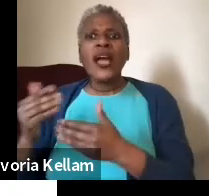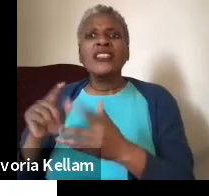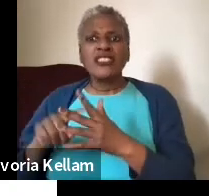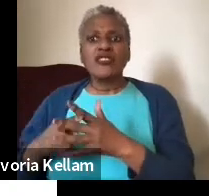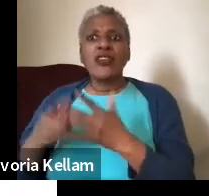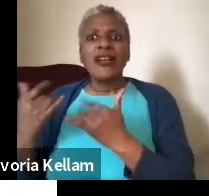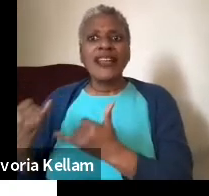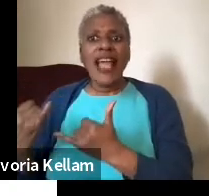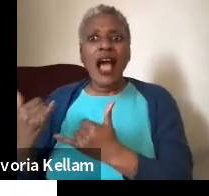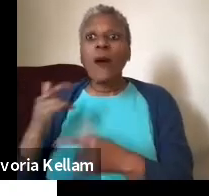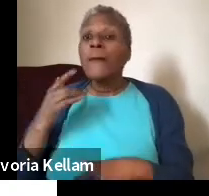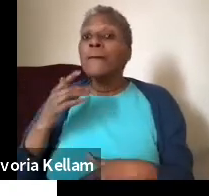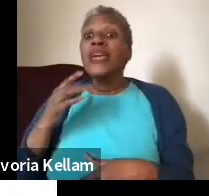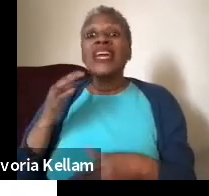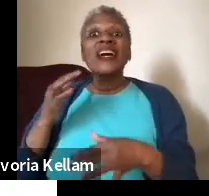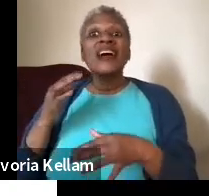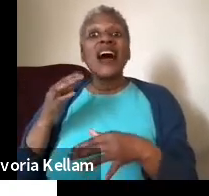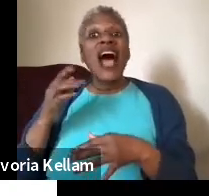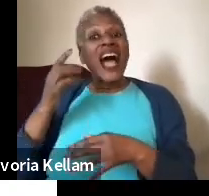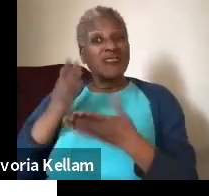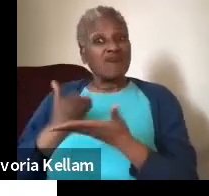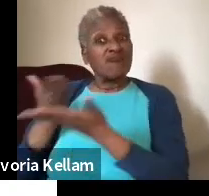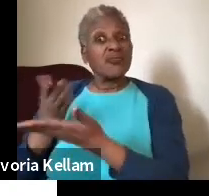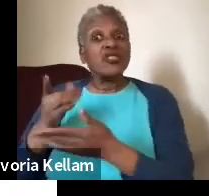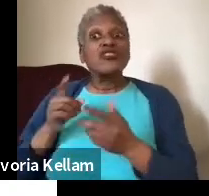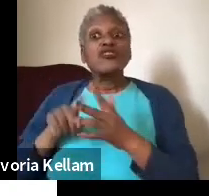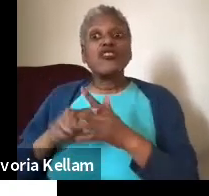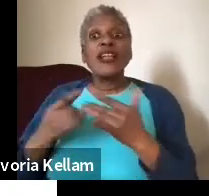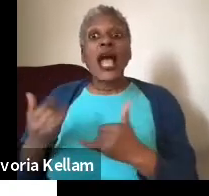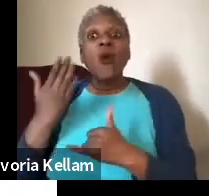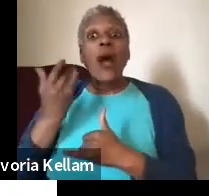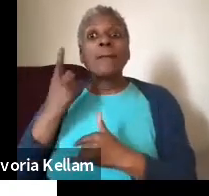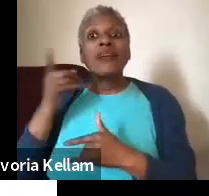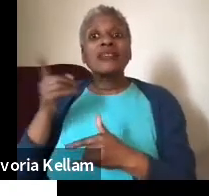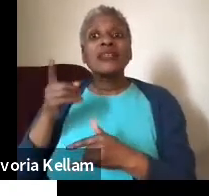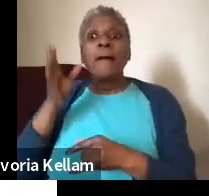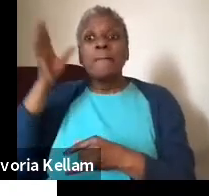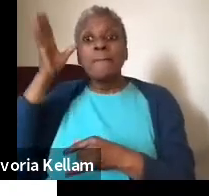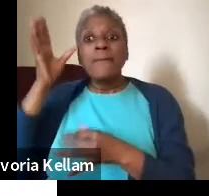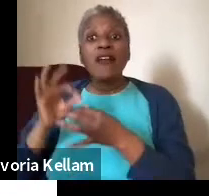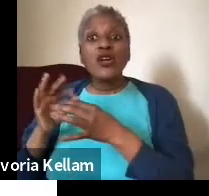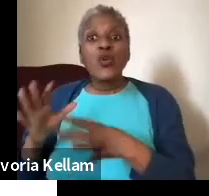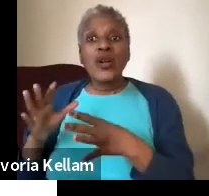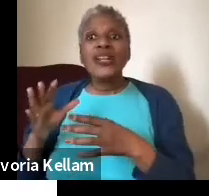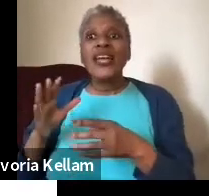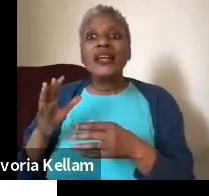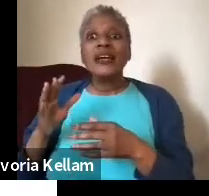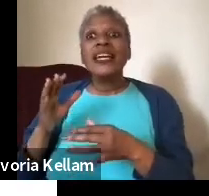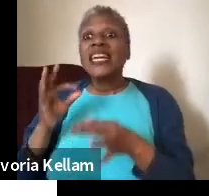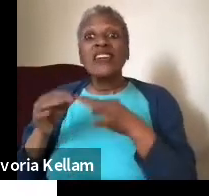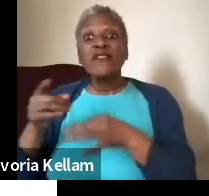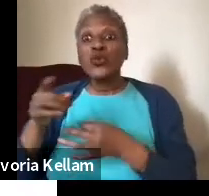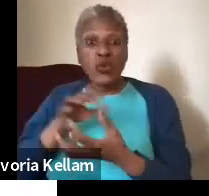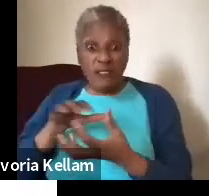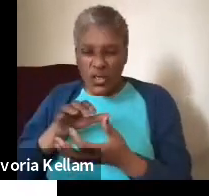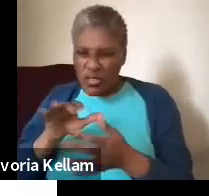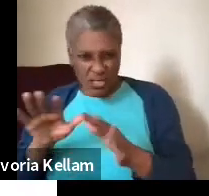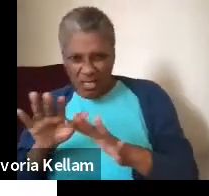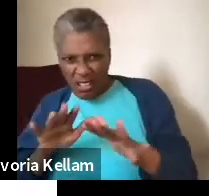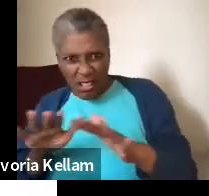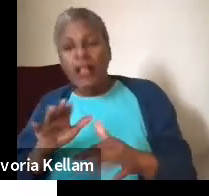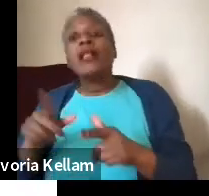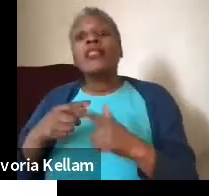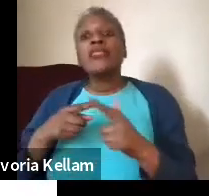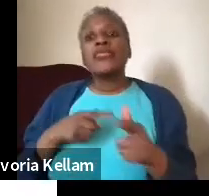parent coordinator, I doubt they'll be answering the phone at 10 p.m. on Sunday night. So get your NYCSA